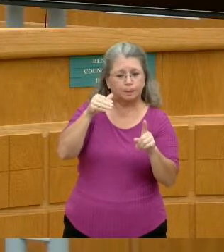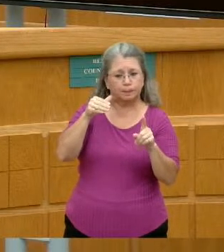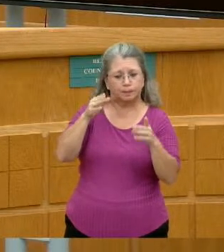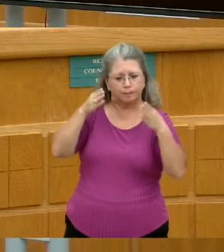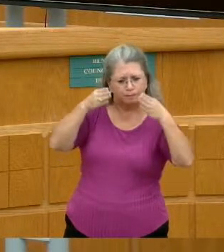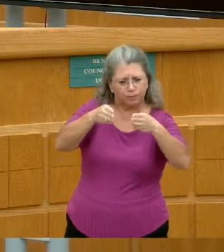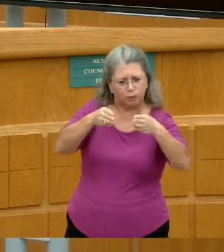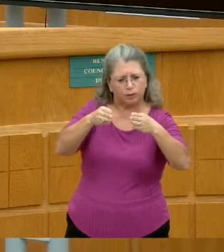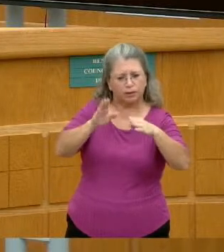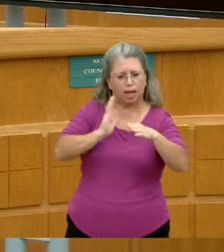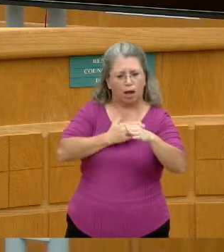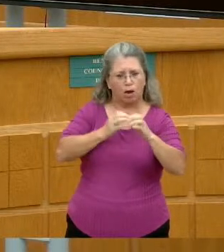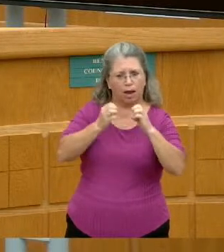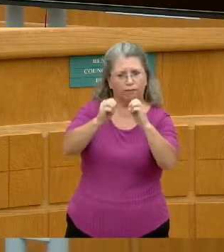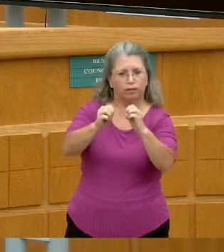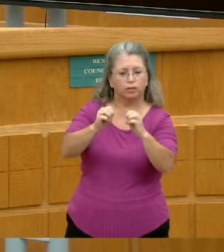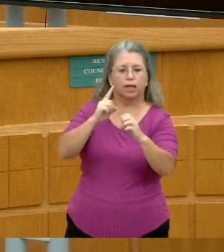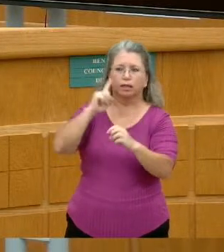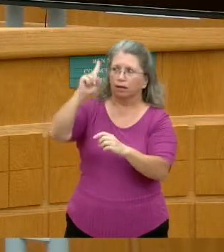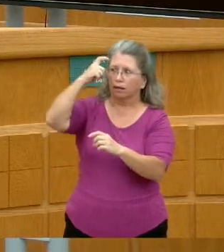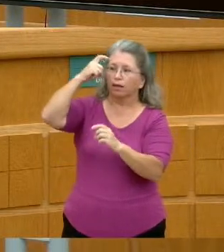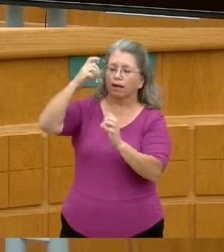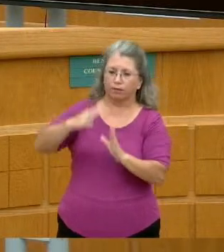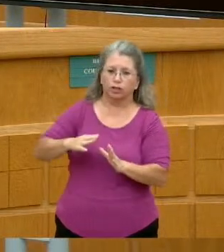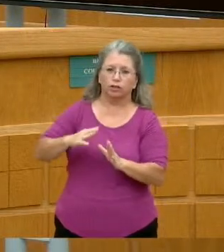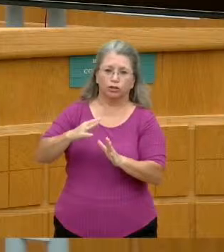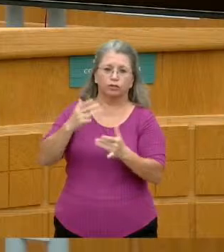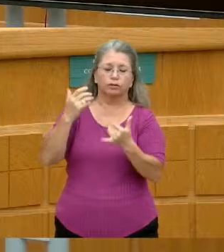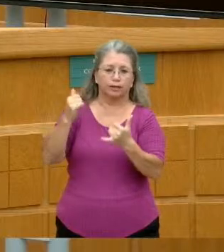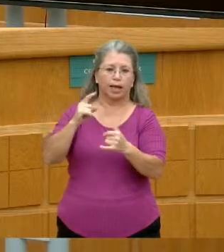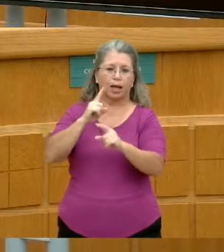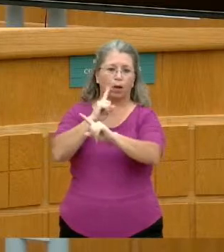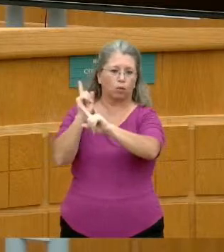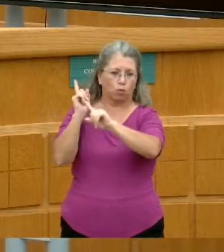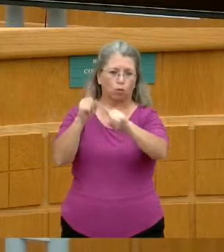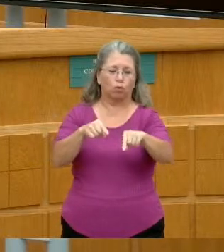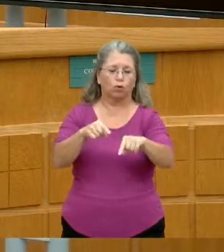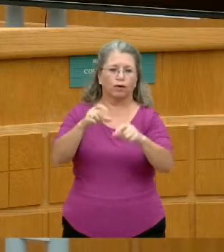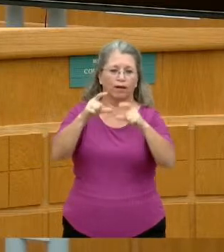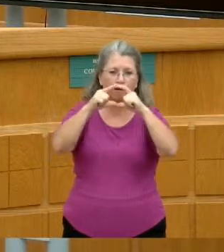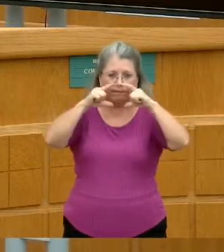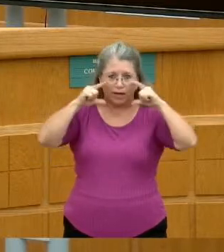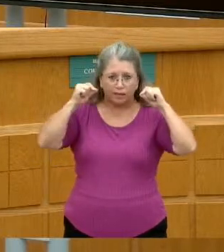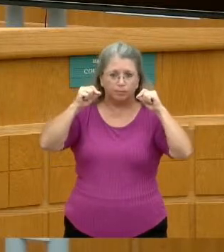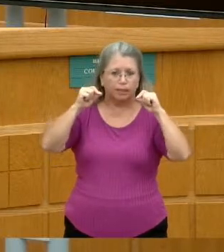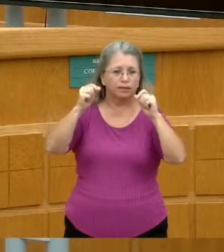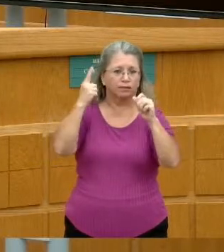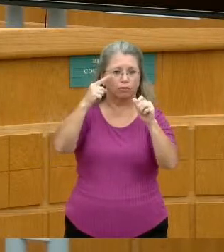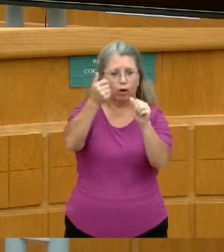the governor's orders today, I think, is now mandating face masks to everyone when they're out in public.